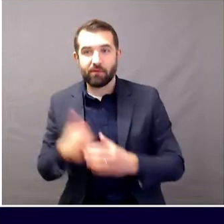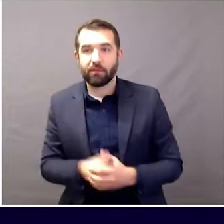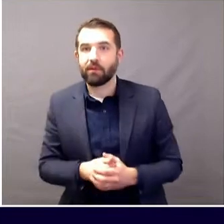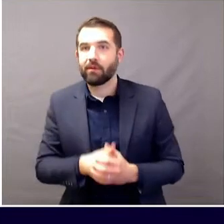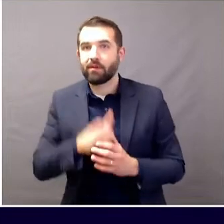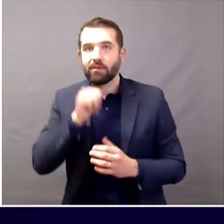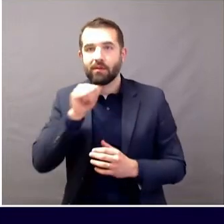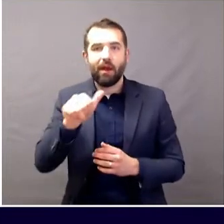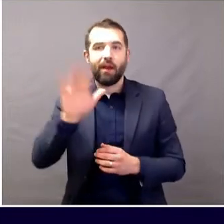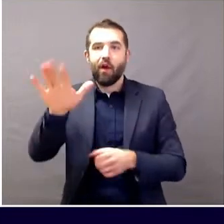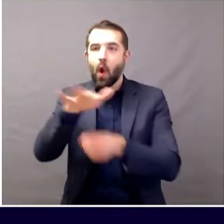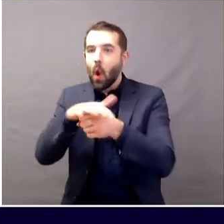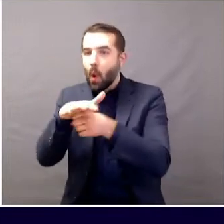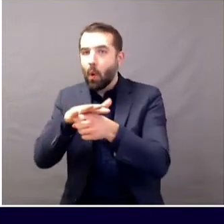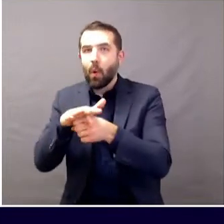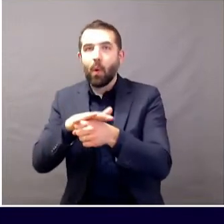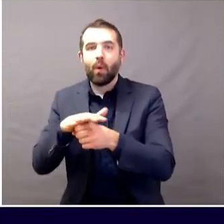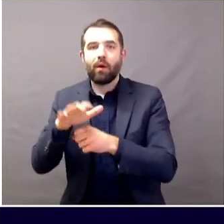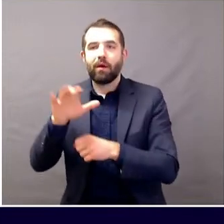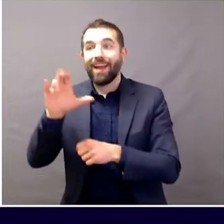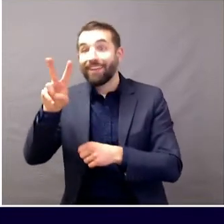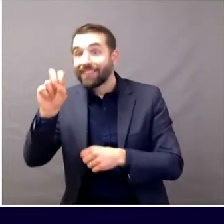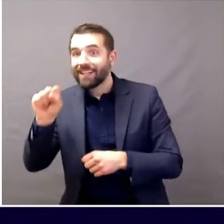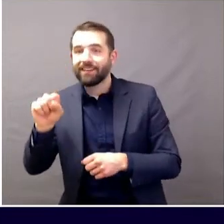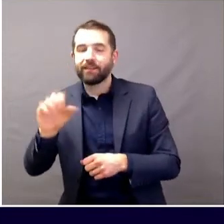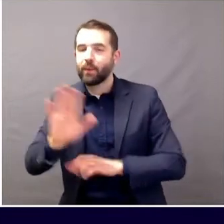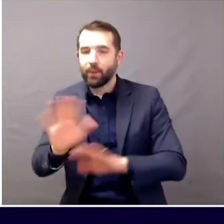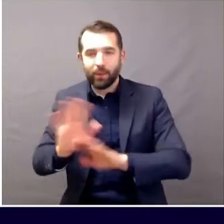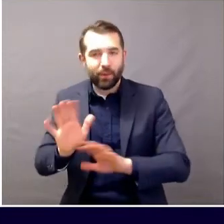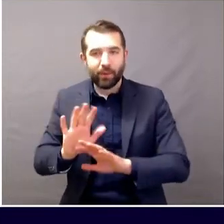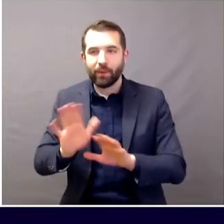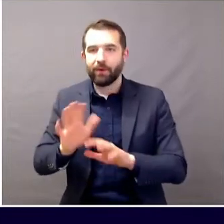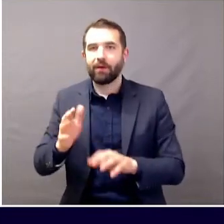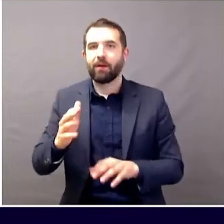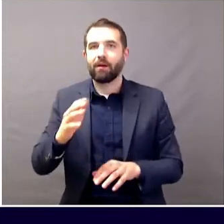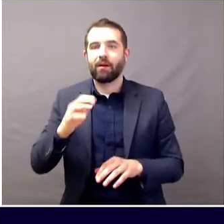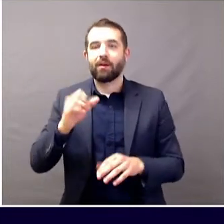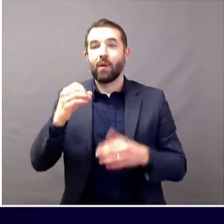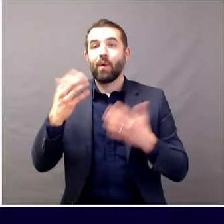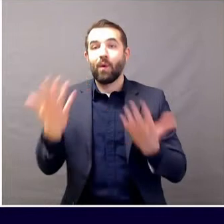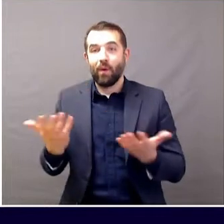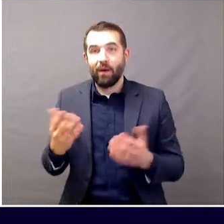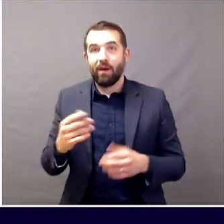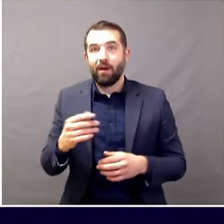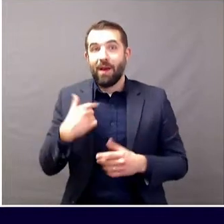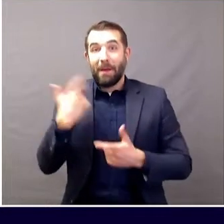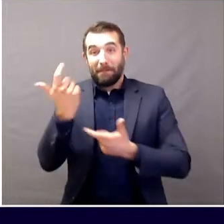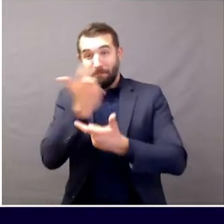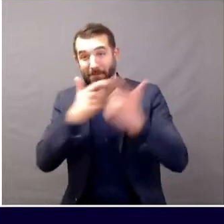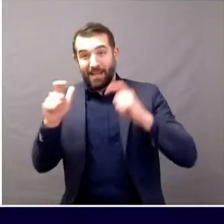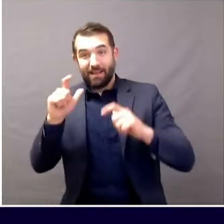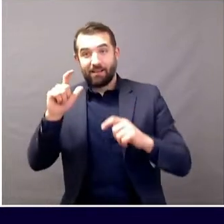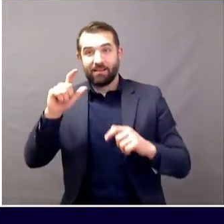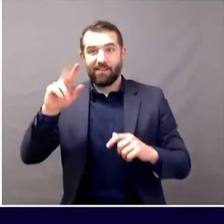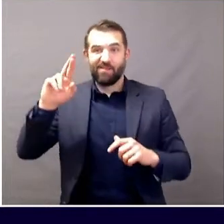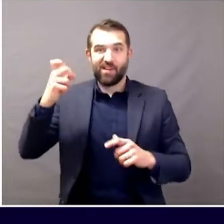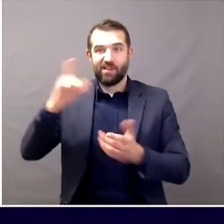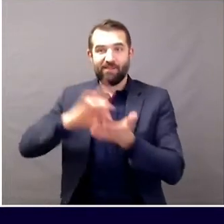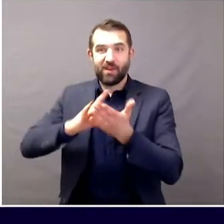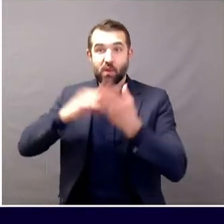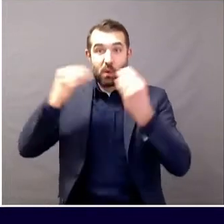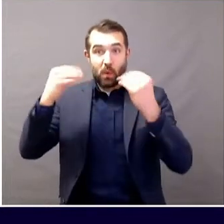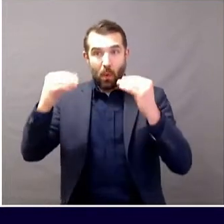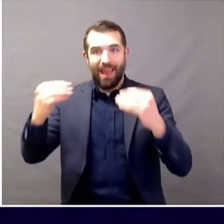It's more that the mass staging areas that these commercial chain pharmacies utilize, they are the ones who have the ultra cold